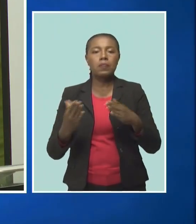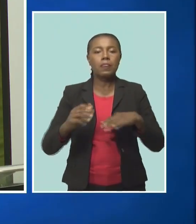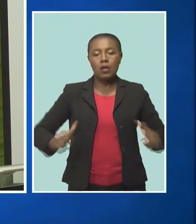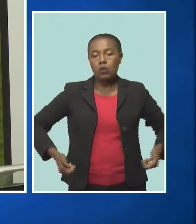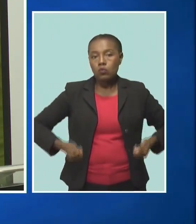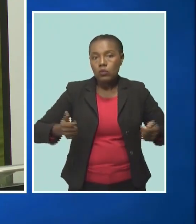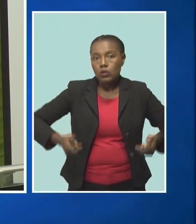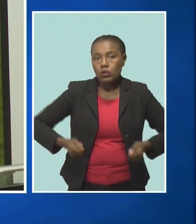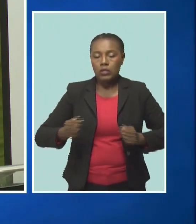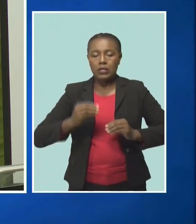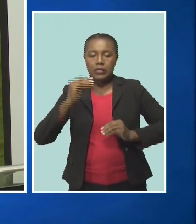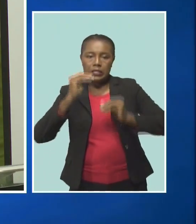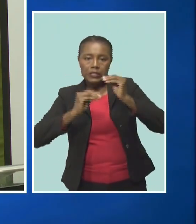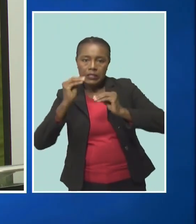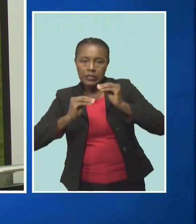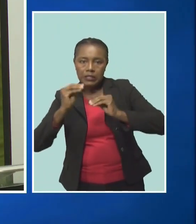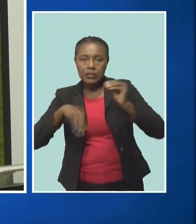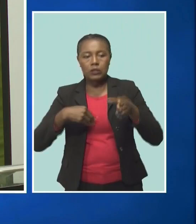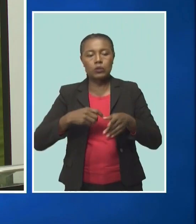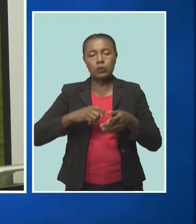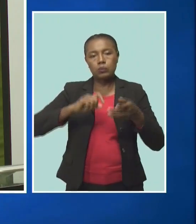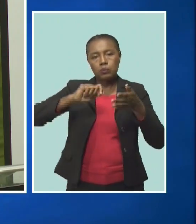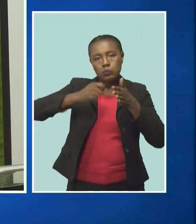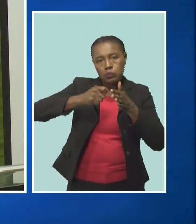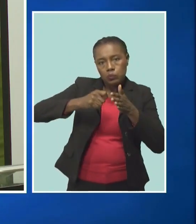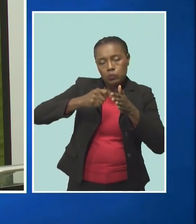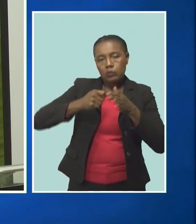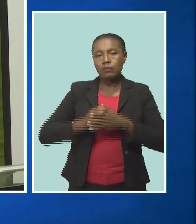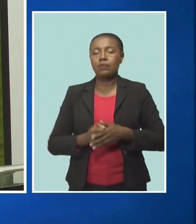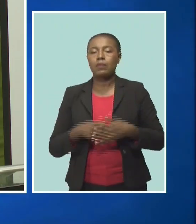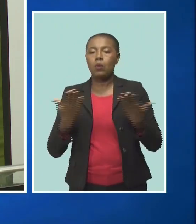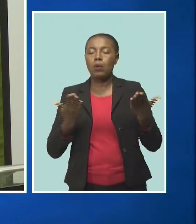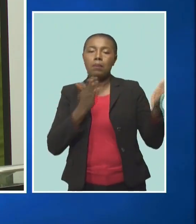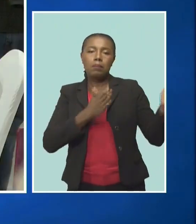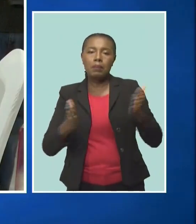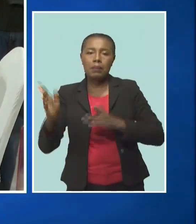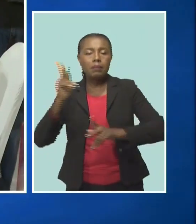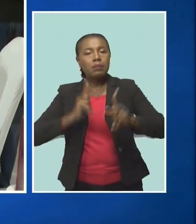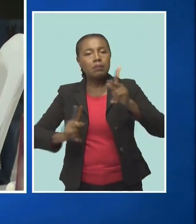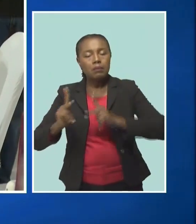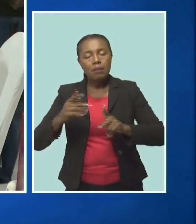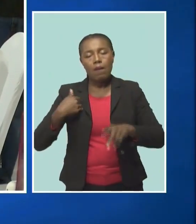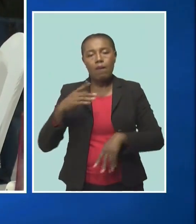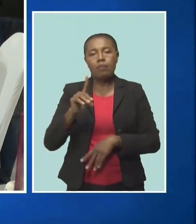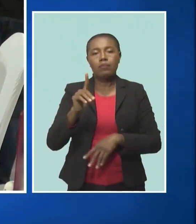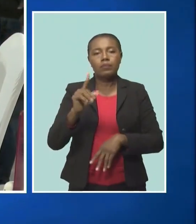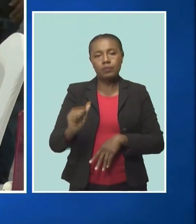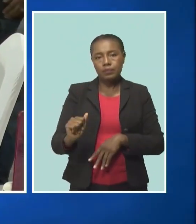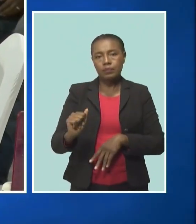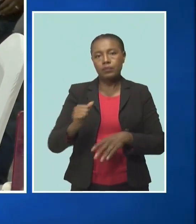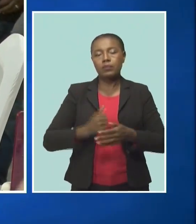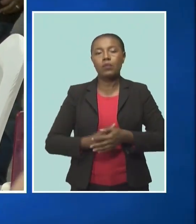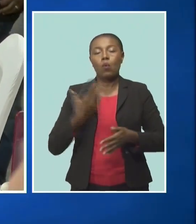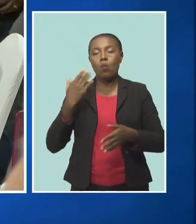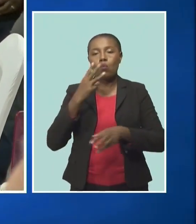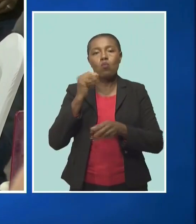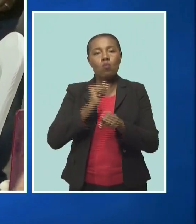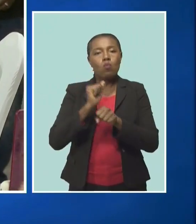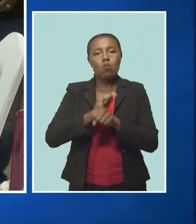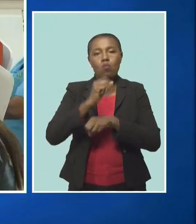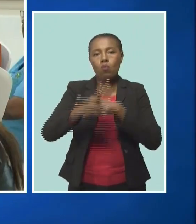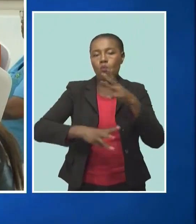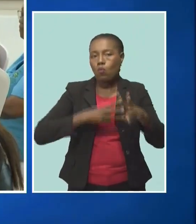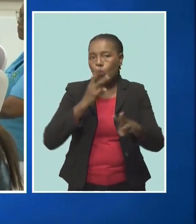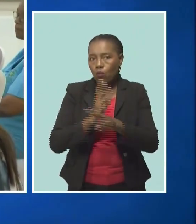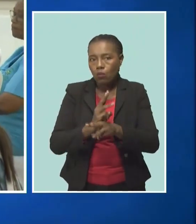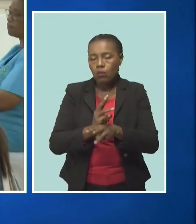repairs to wheelchairs. We are going to prepare persons of disabilities for the world of work, and